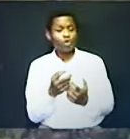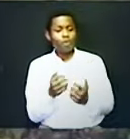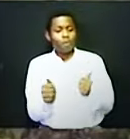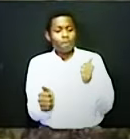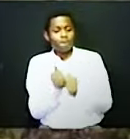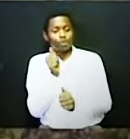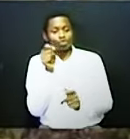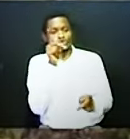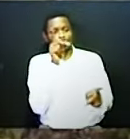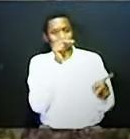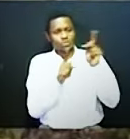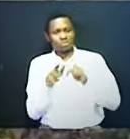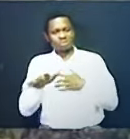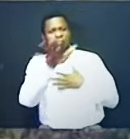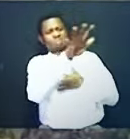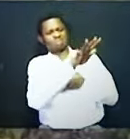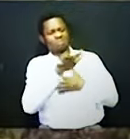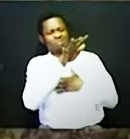inference.